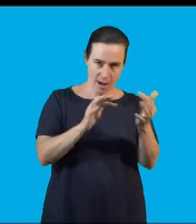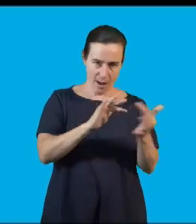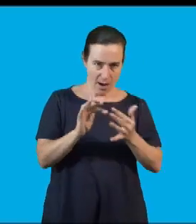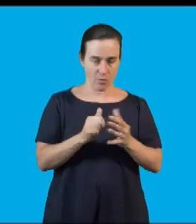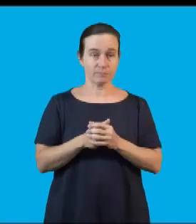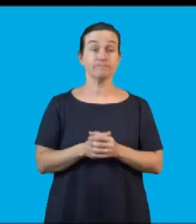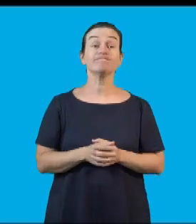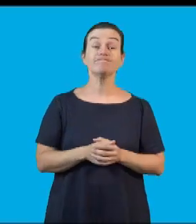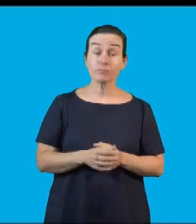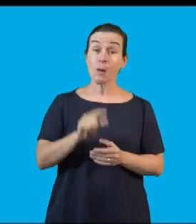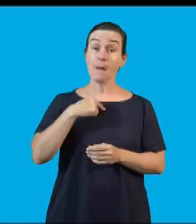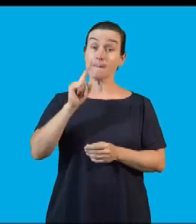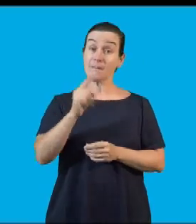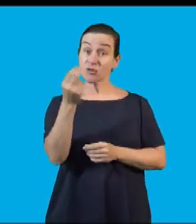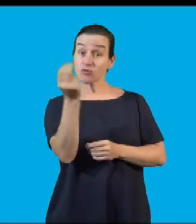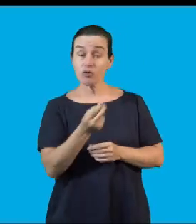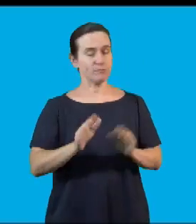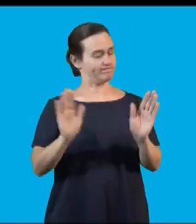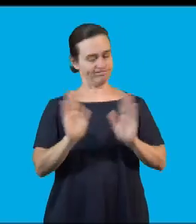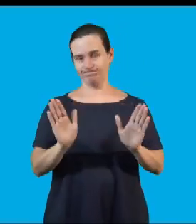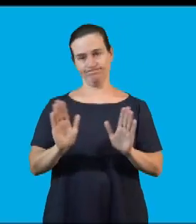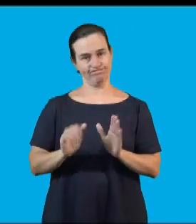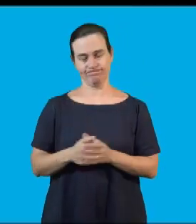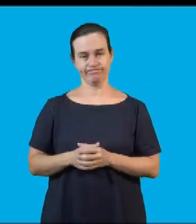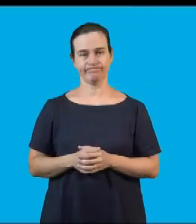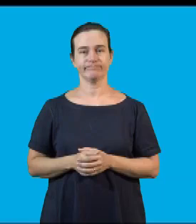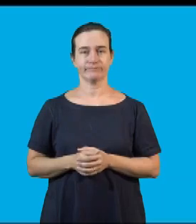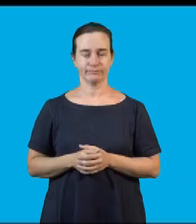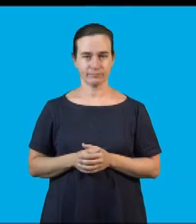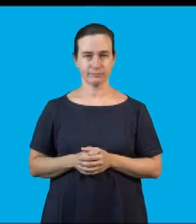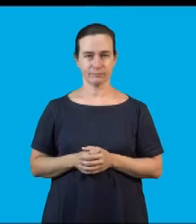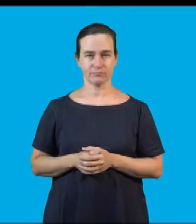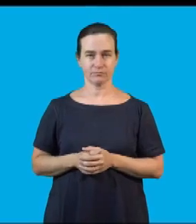note that says do not include illustrations or drawings.